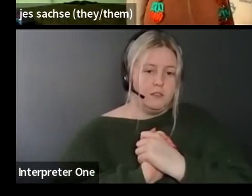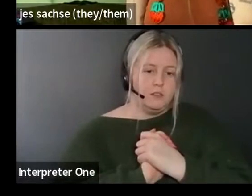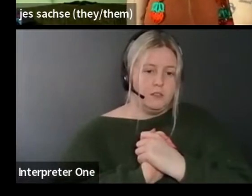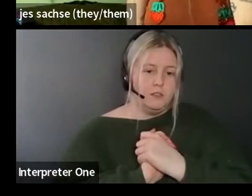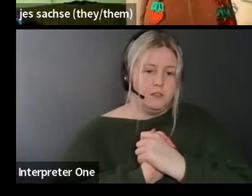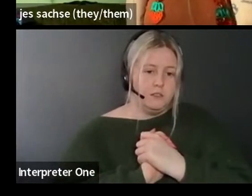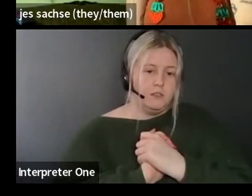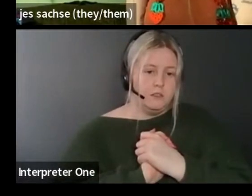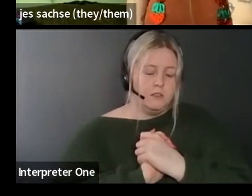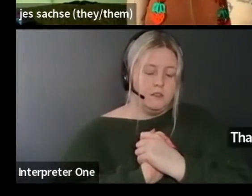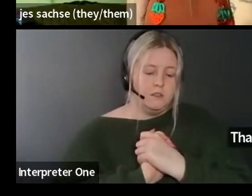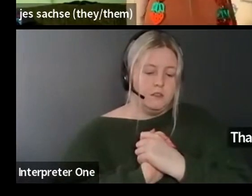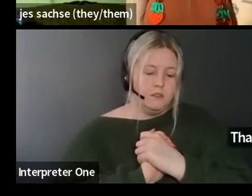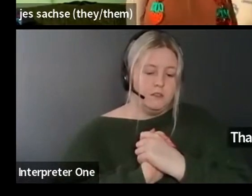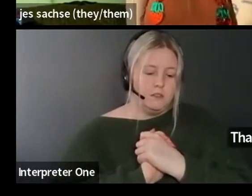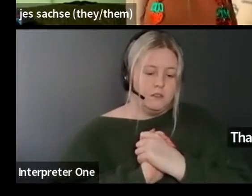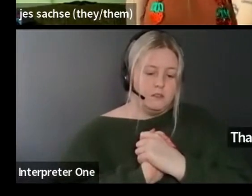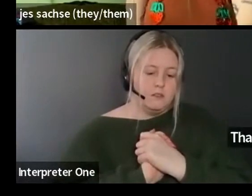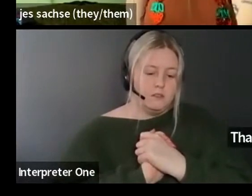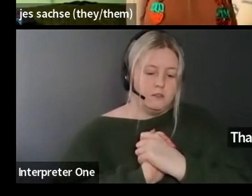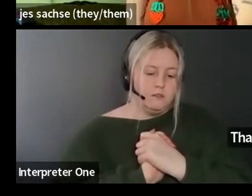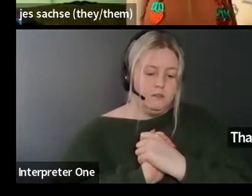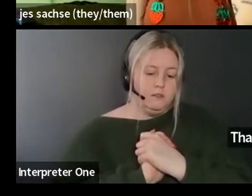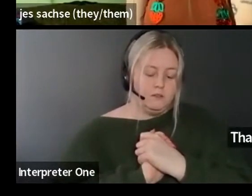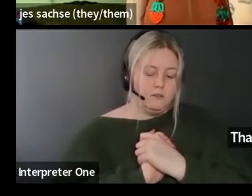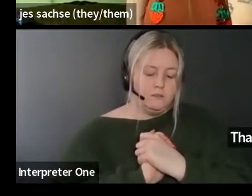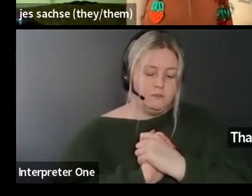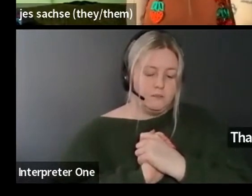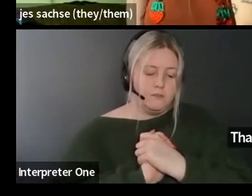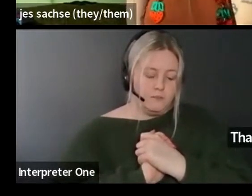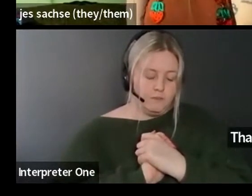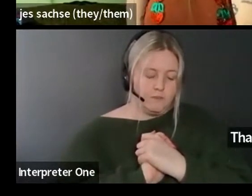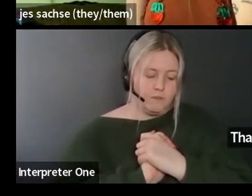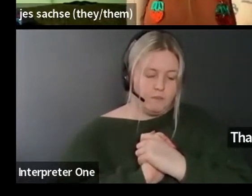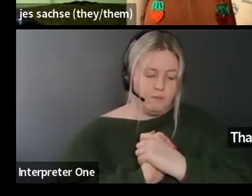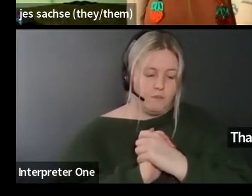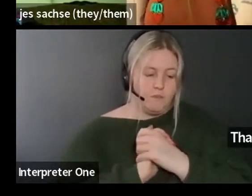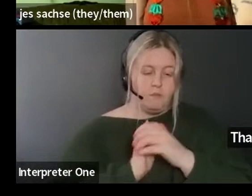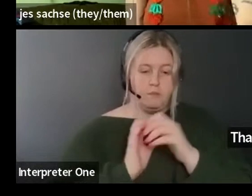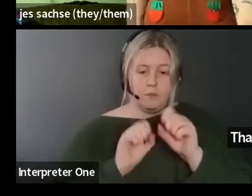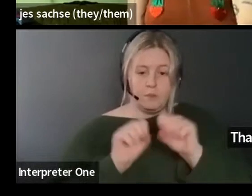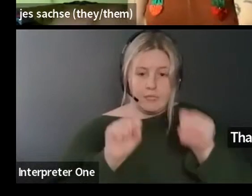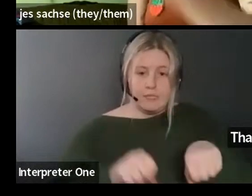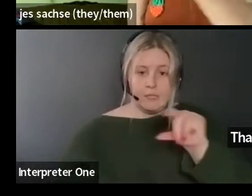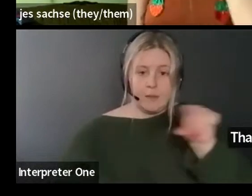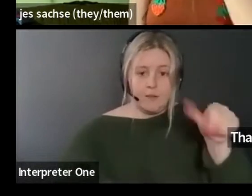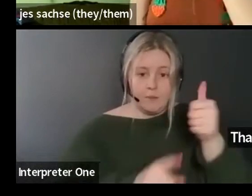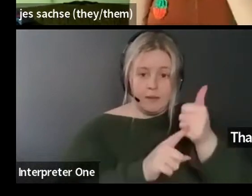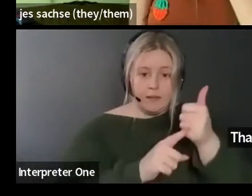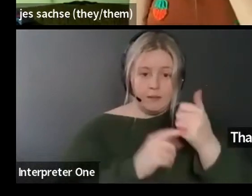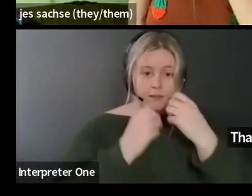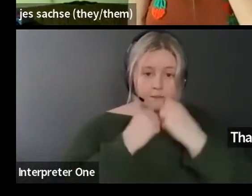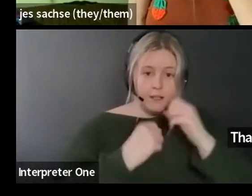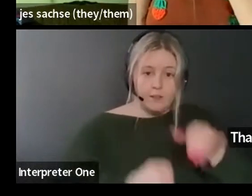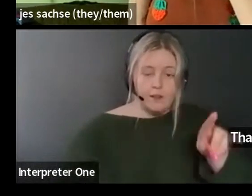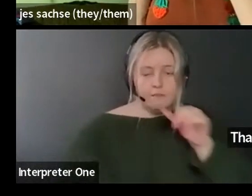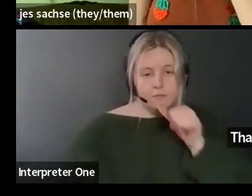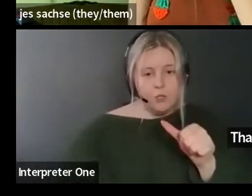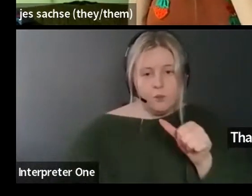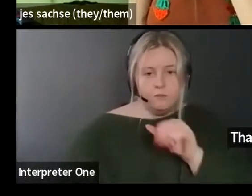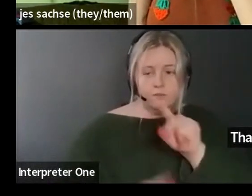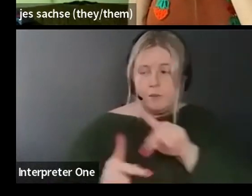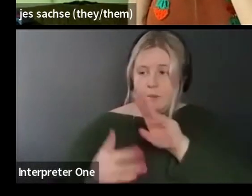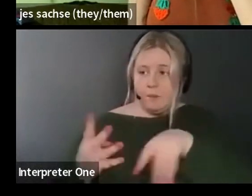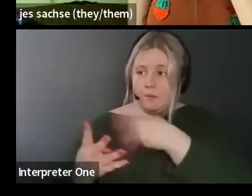seriously, but because the state does everything but that, you know, and like folks are dying inside because they're